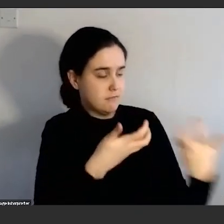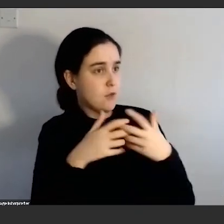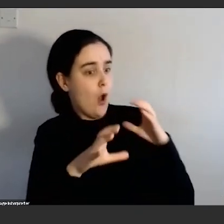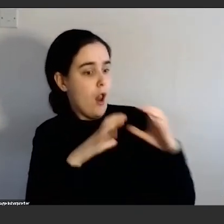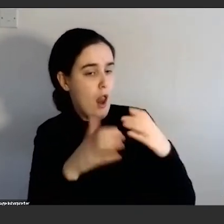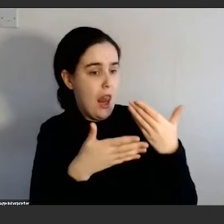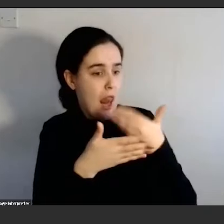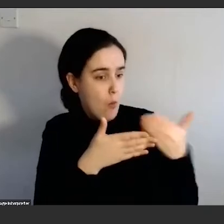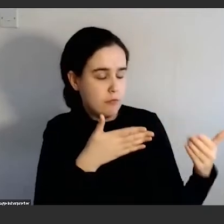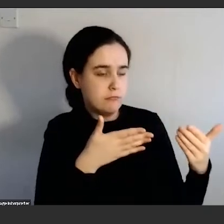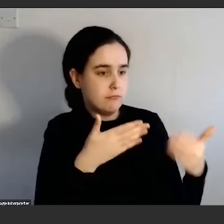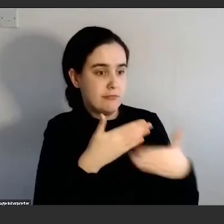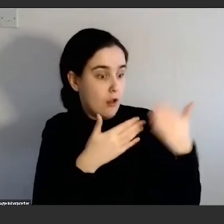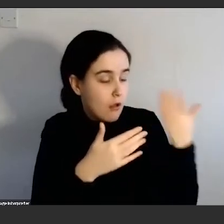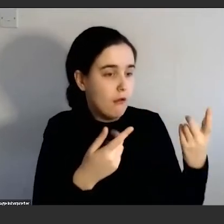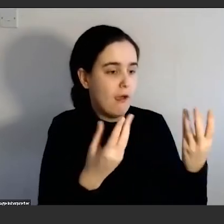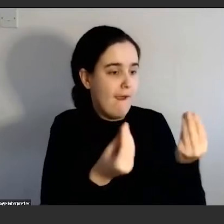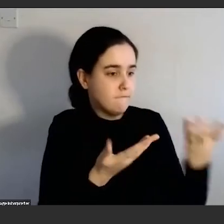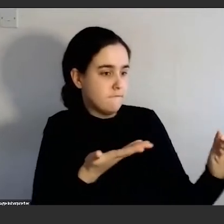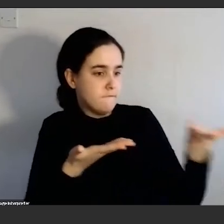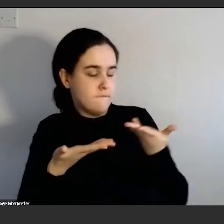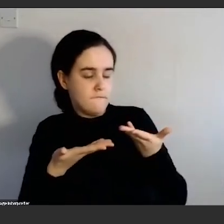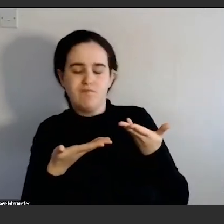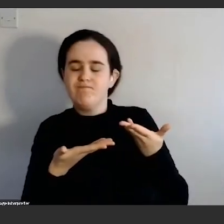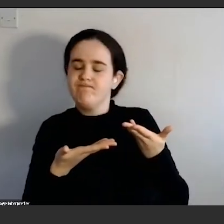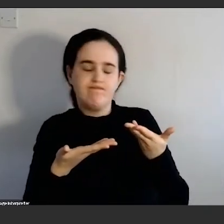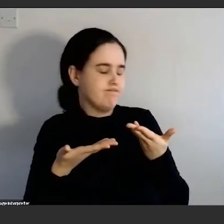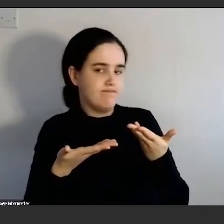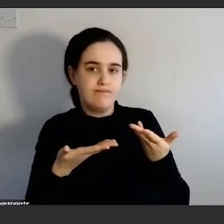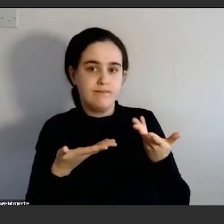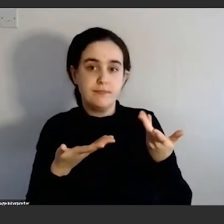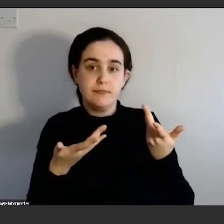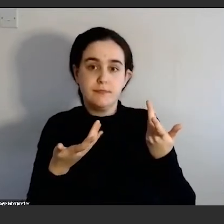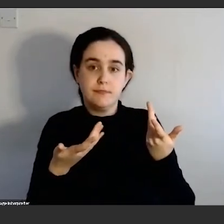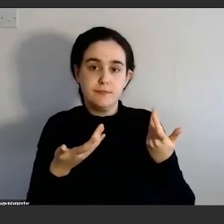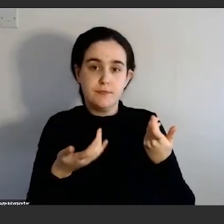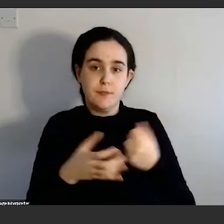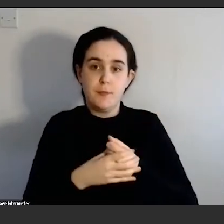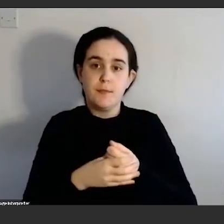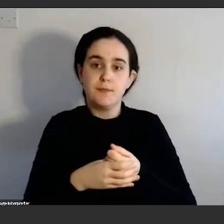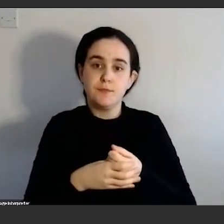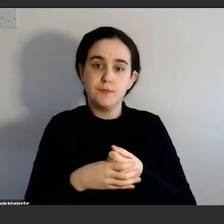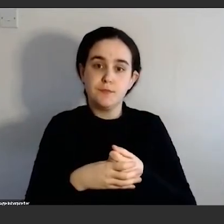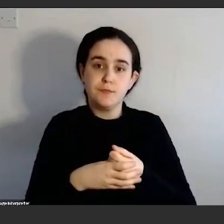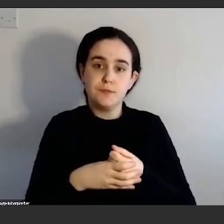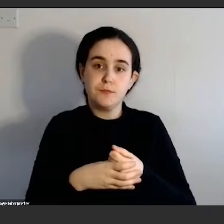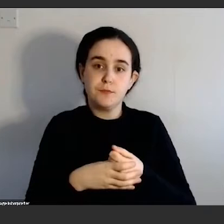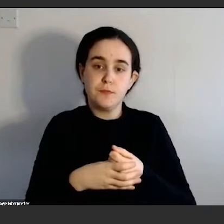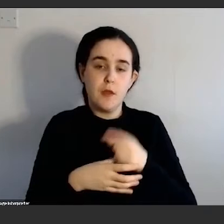Yes, I appreciate there's some efforts that have been made by different governments,